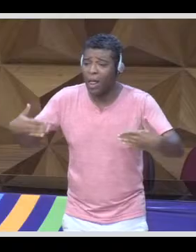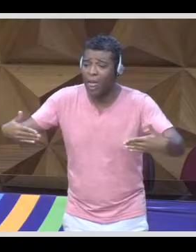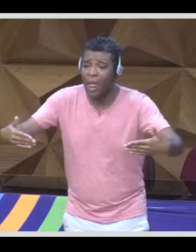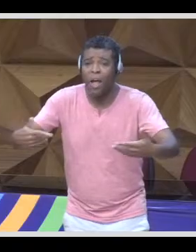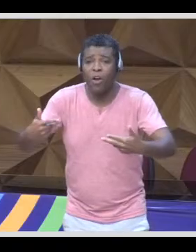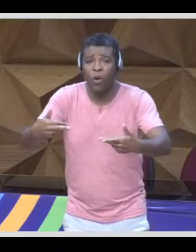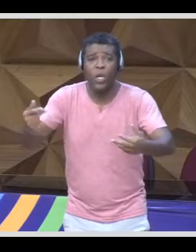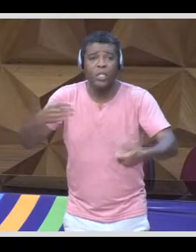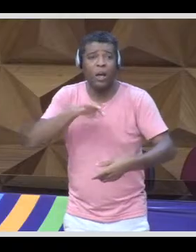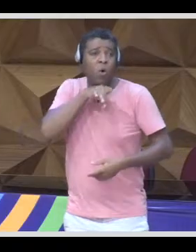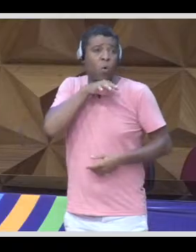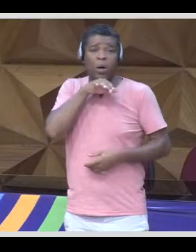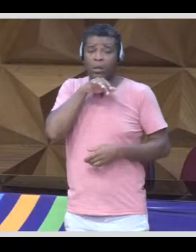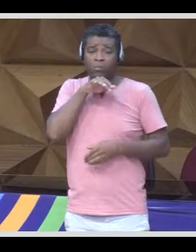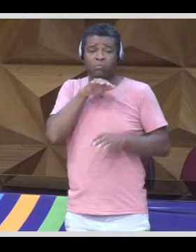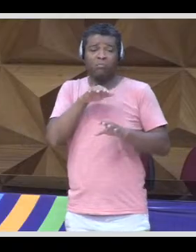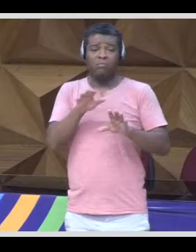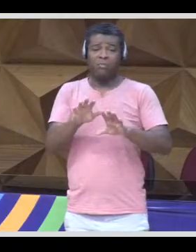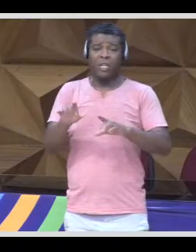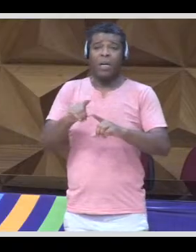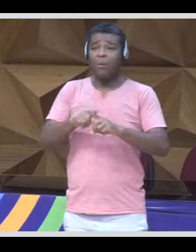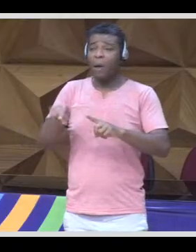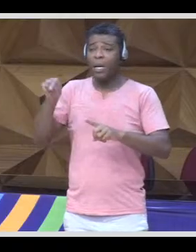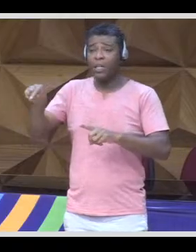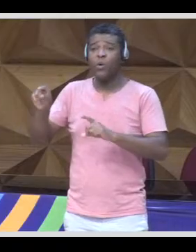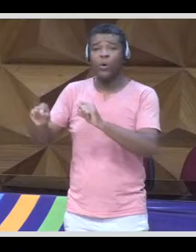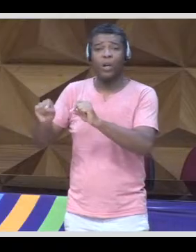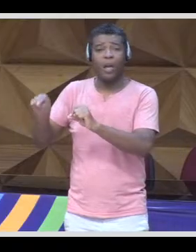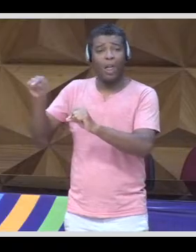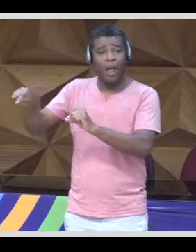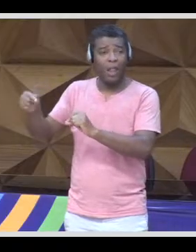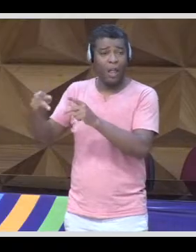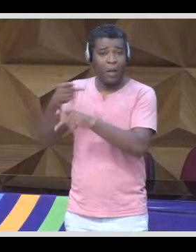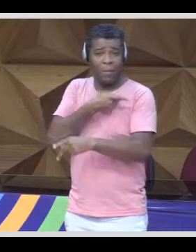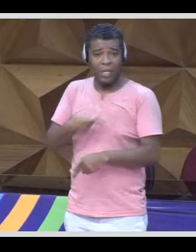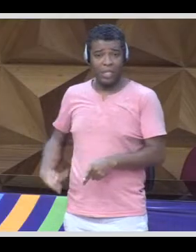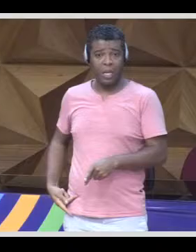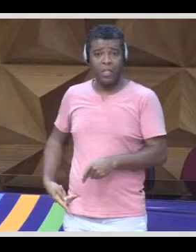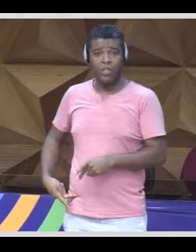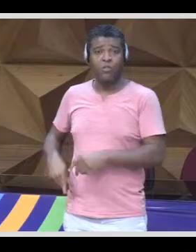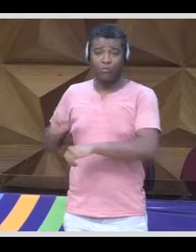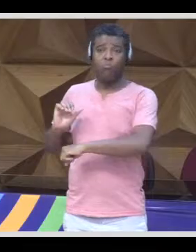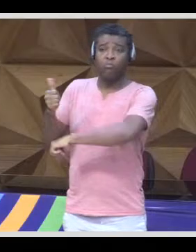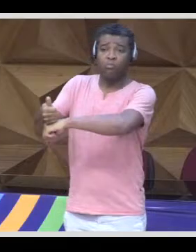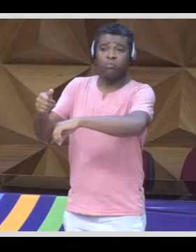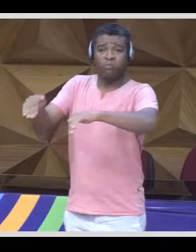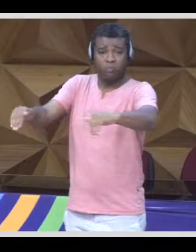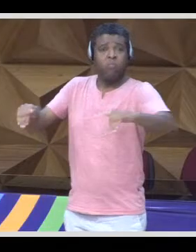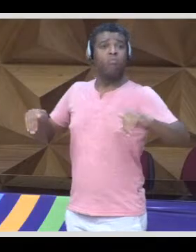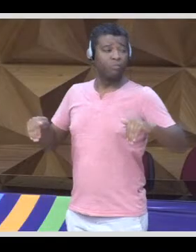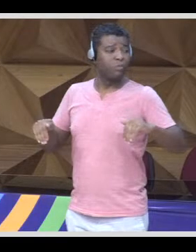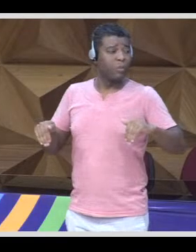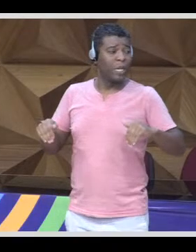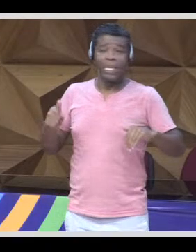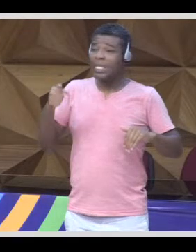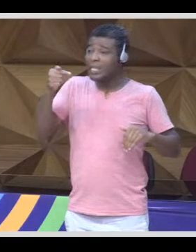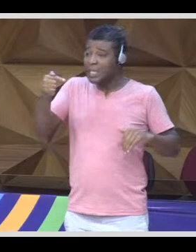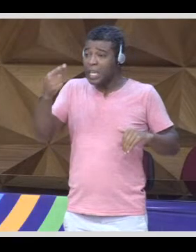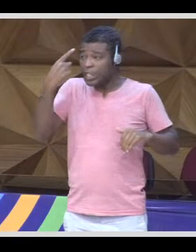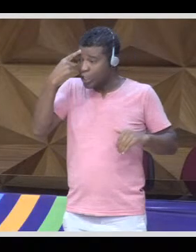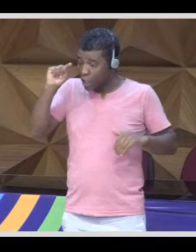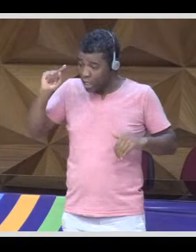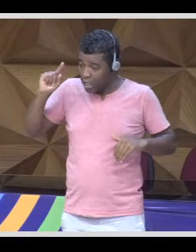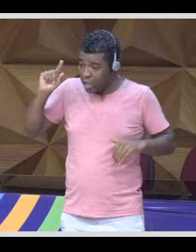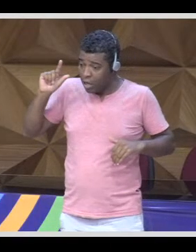and it was beautiful for those watching because it was peaceful. And then 7 days later, exactly 7 days later,